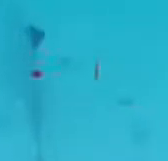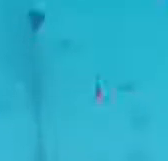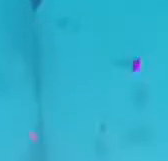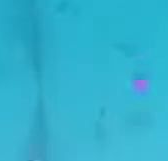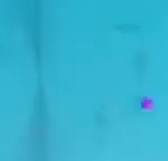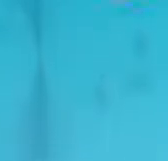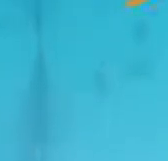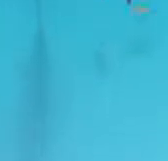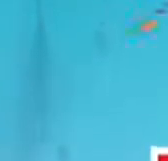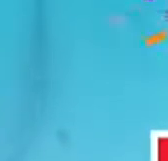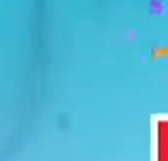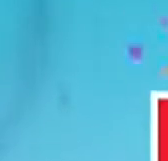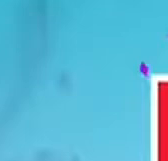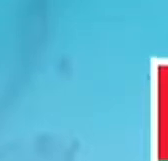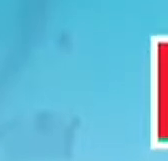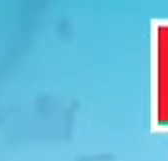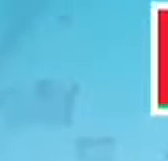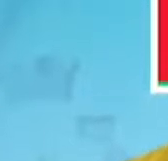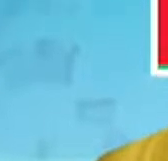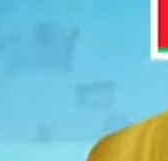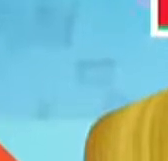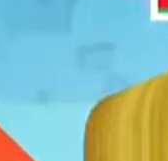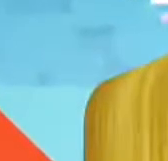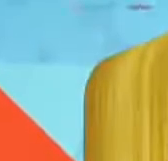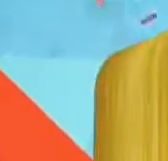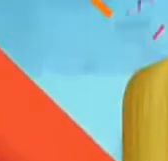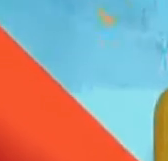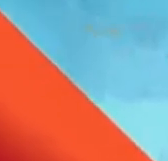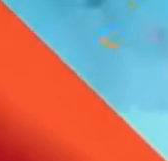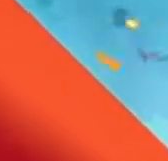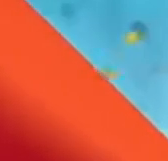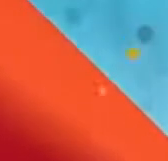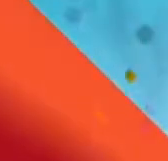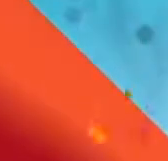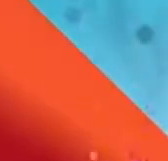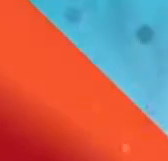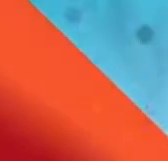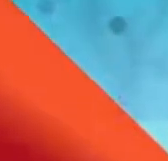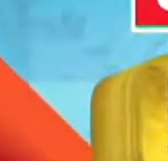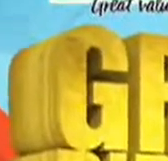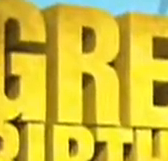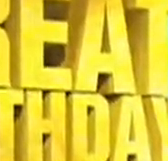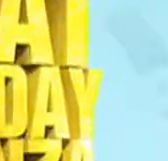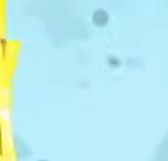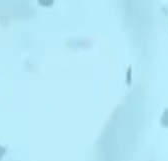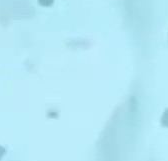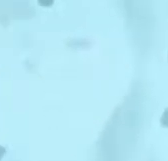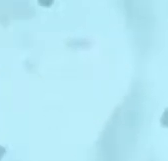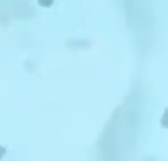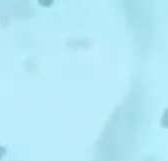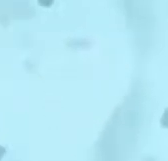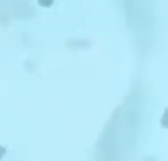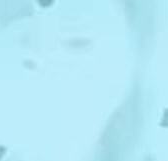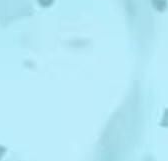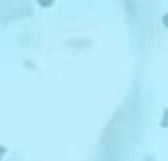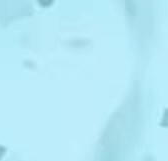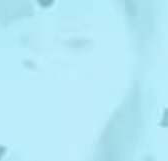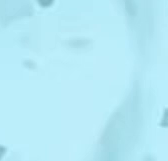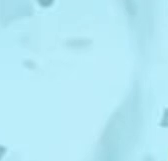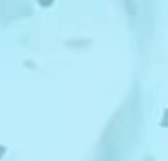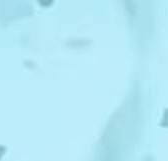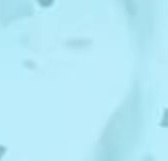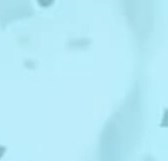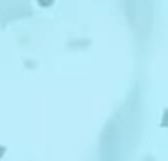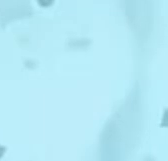It's our birthday at Shoppy's Namibia. To celebrate, we are giving away groceries for a